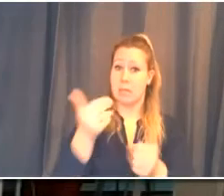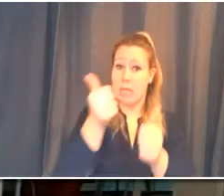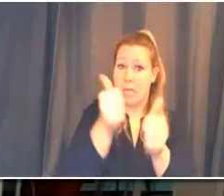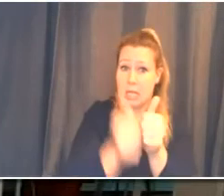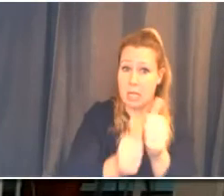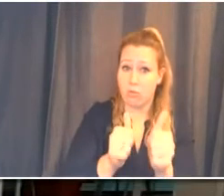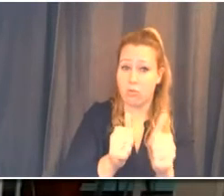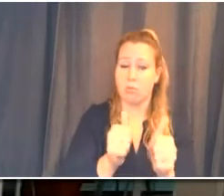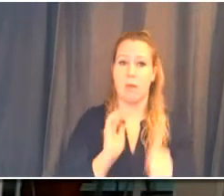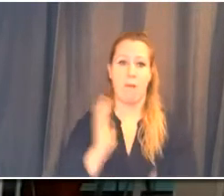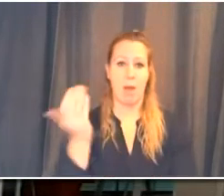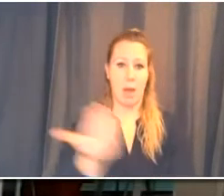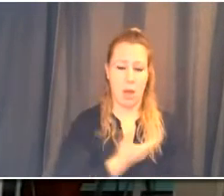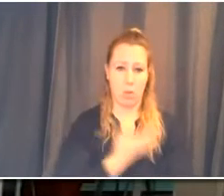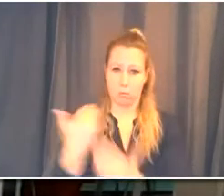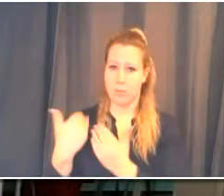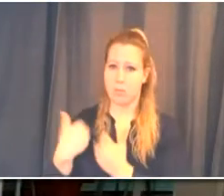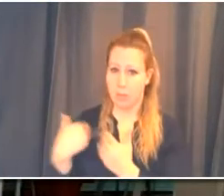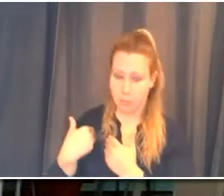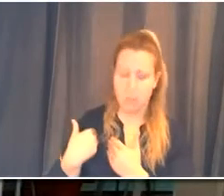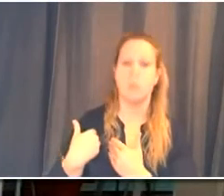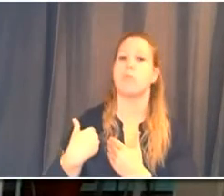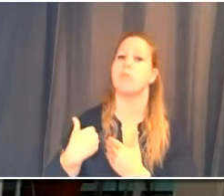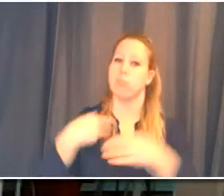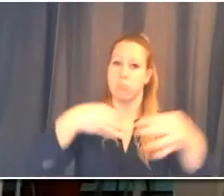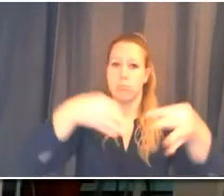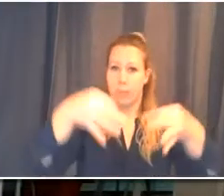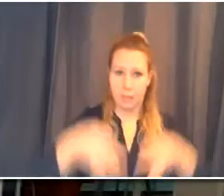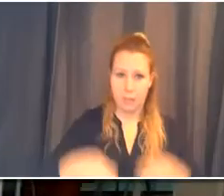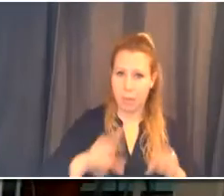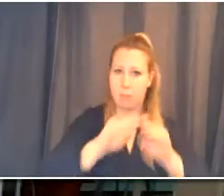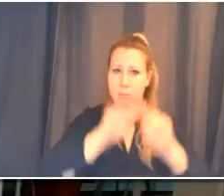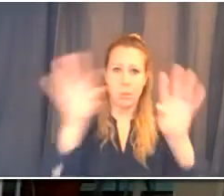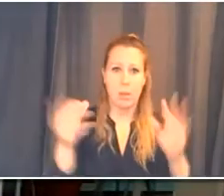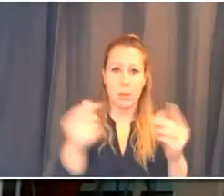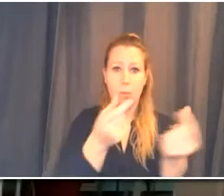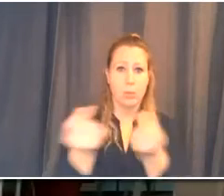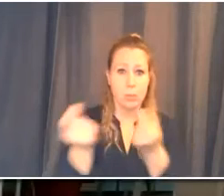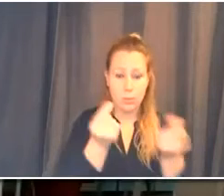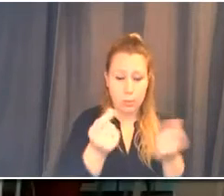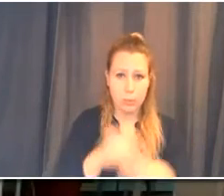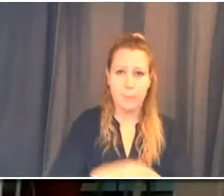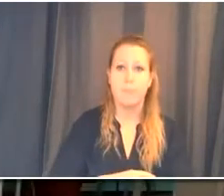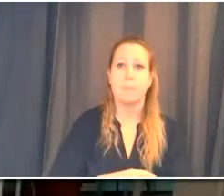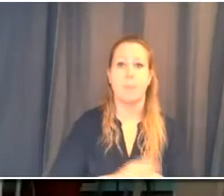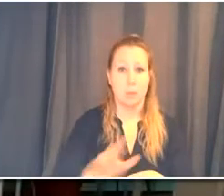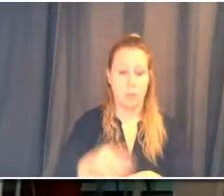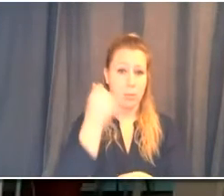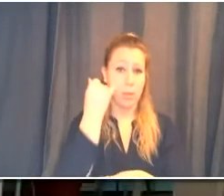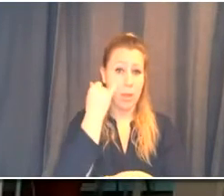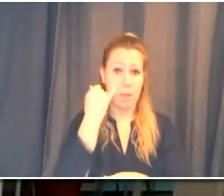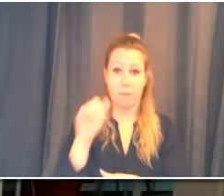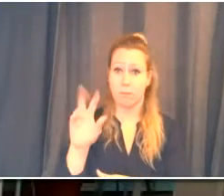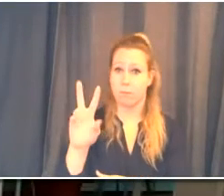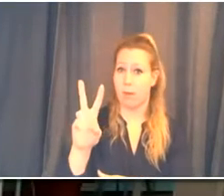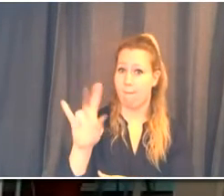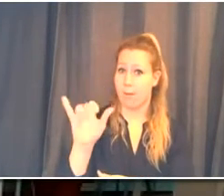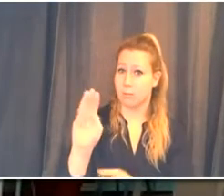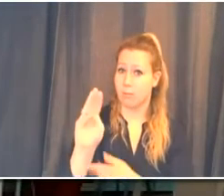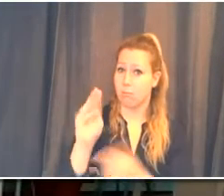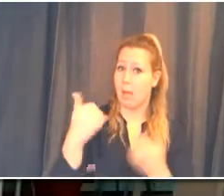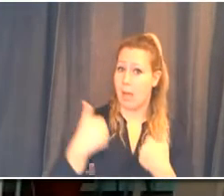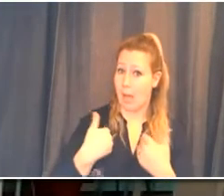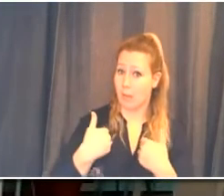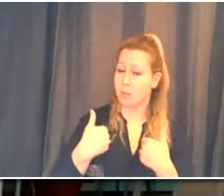shelter system that they take it and there isn't mixed messaging so we're happy to provide additional information to this committee about what was uh